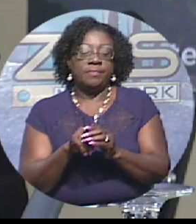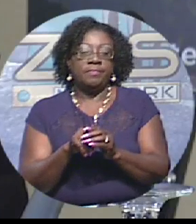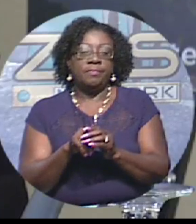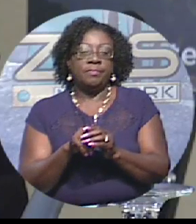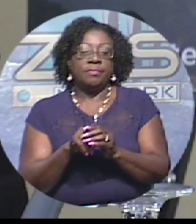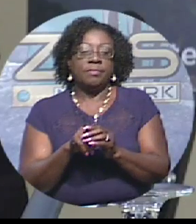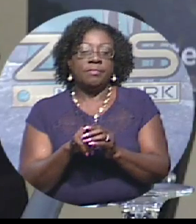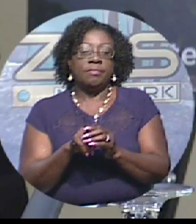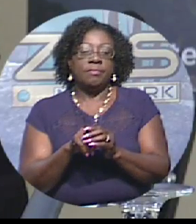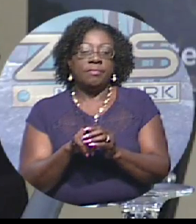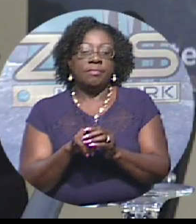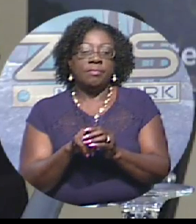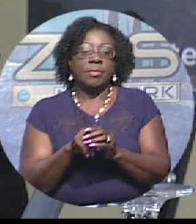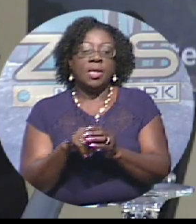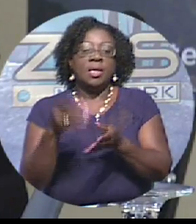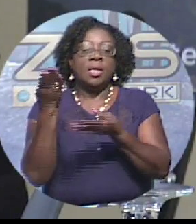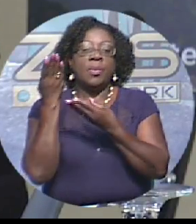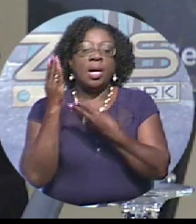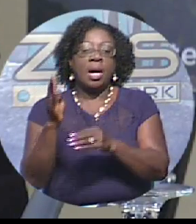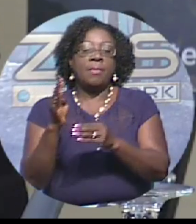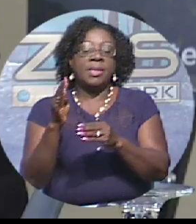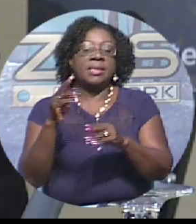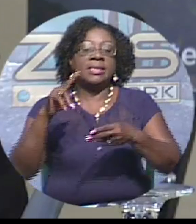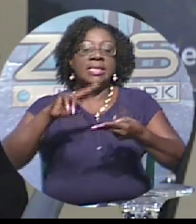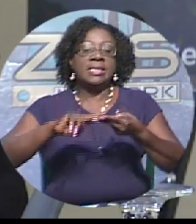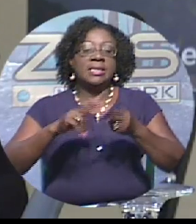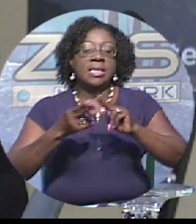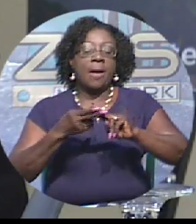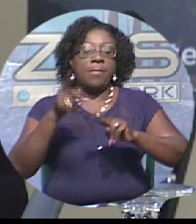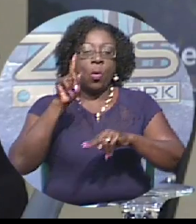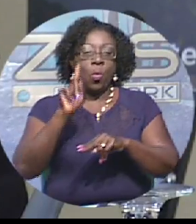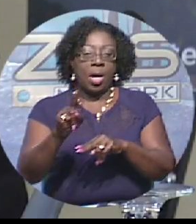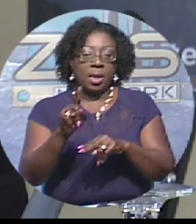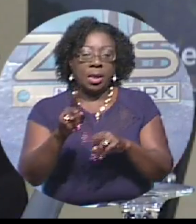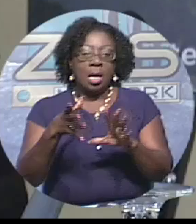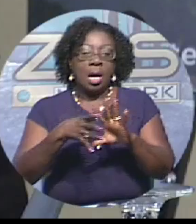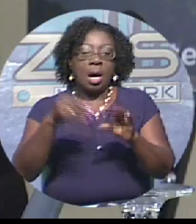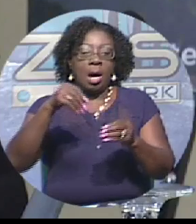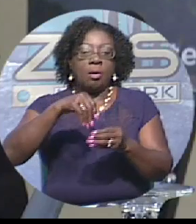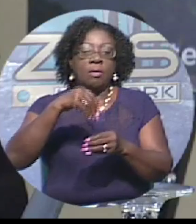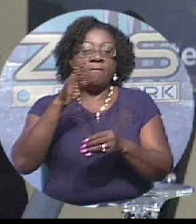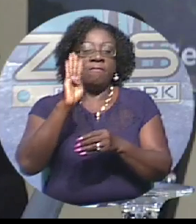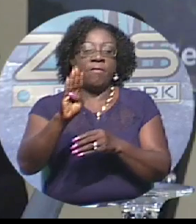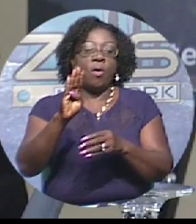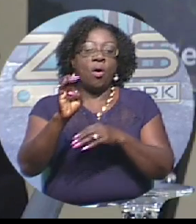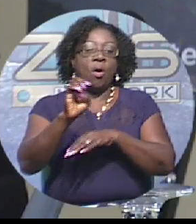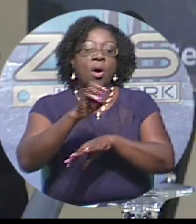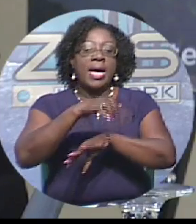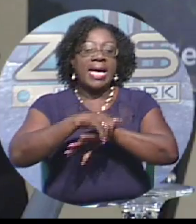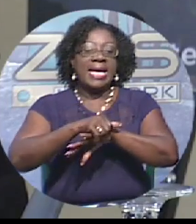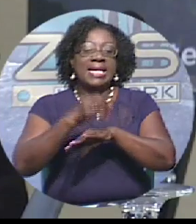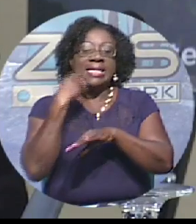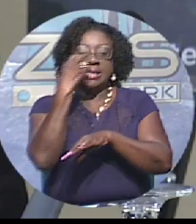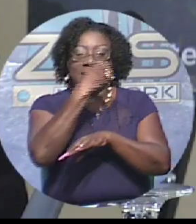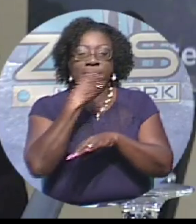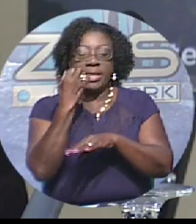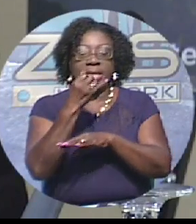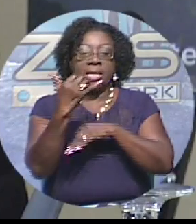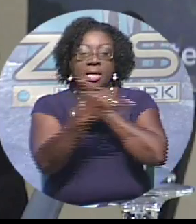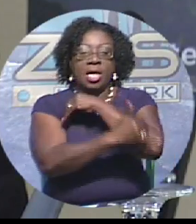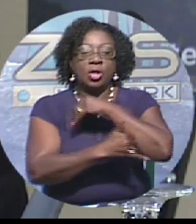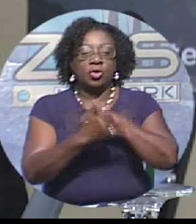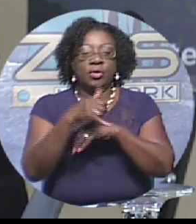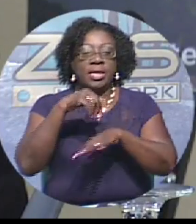rankings. The Bahamas ranks #1 out of all English-speaking countries in the region.